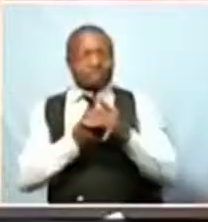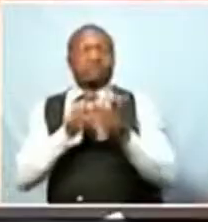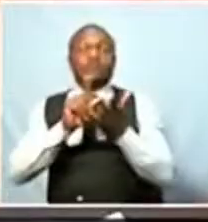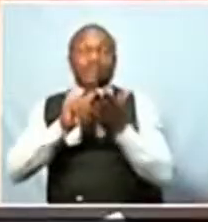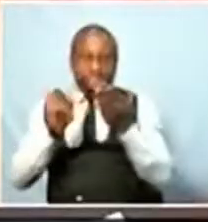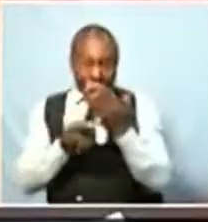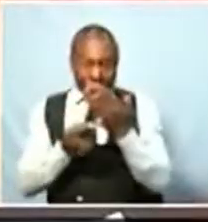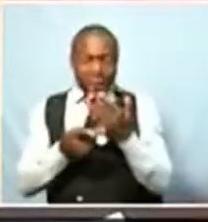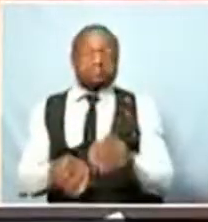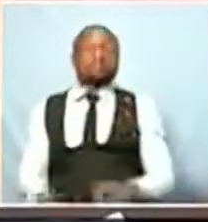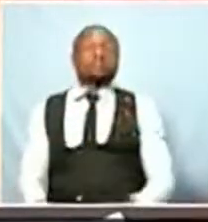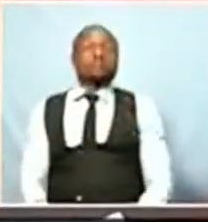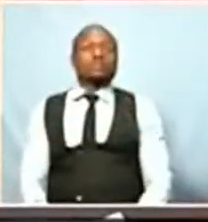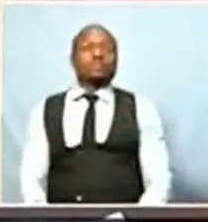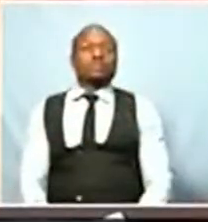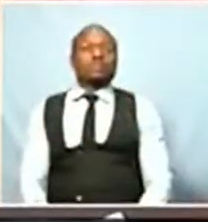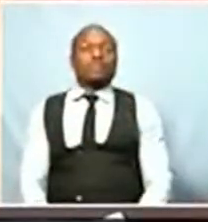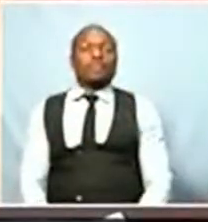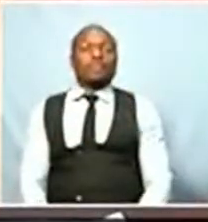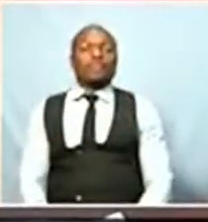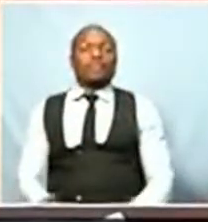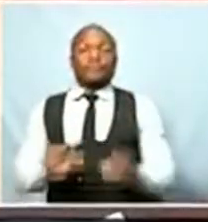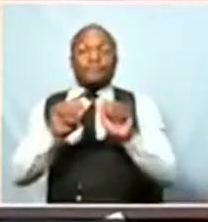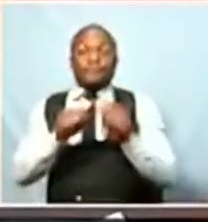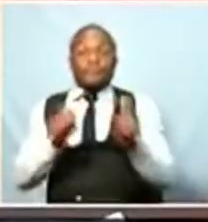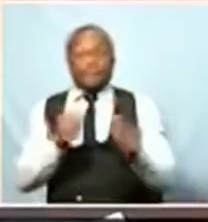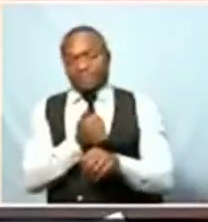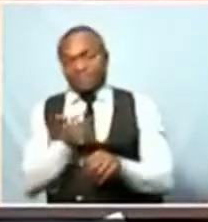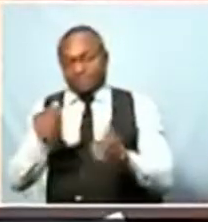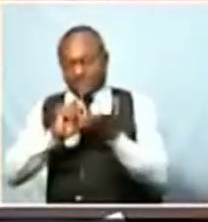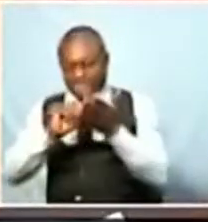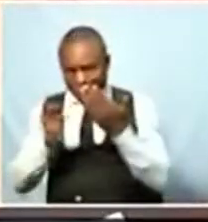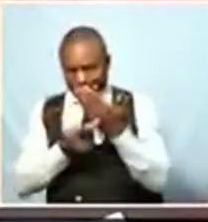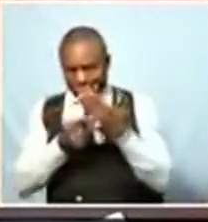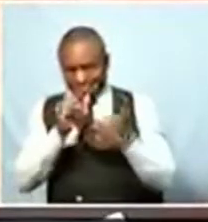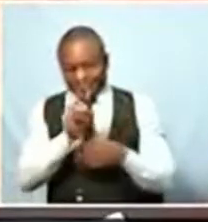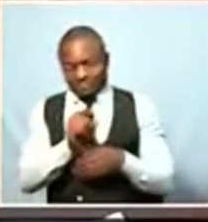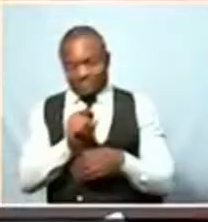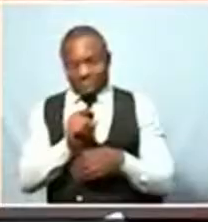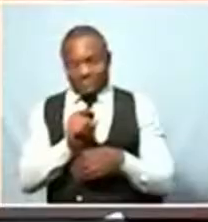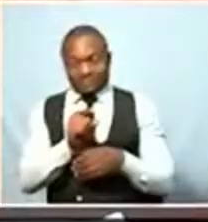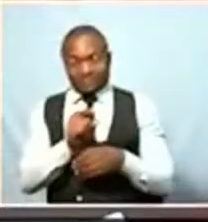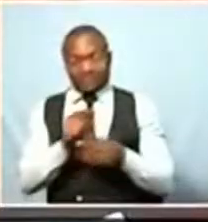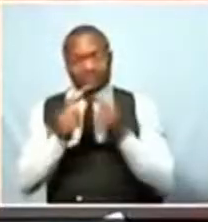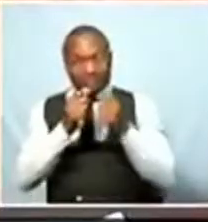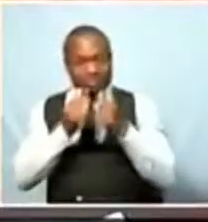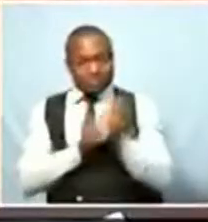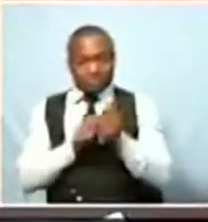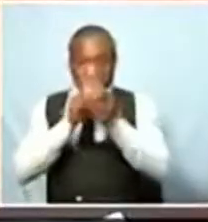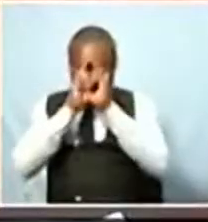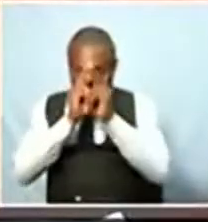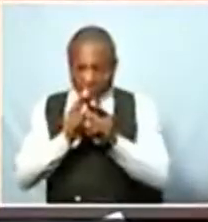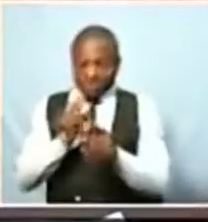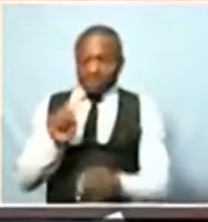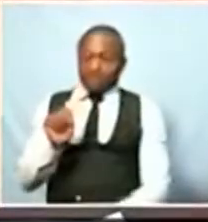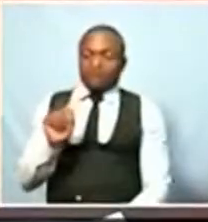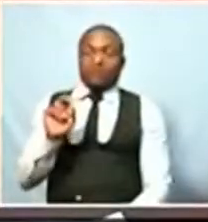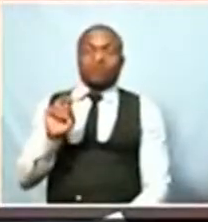program, on the credibility of the other programs that you have elucidated here. Honorable Anakoka.